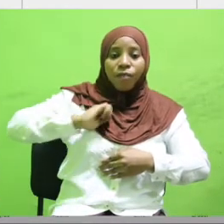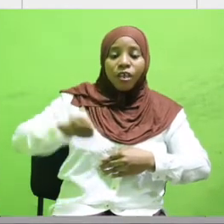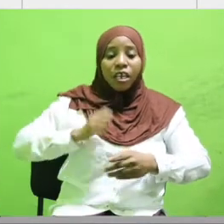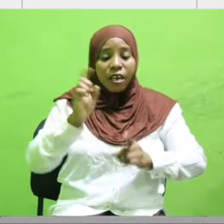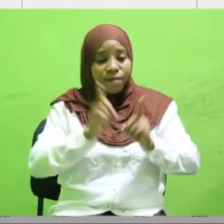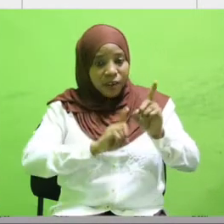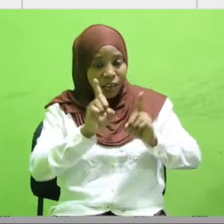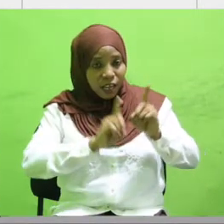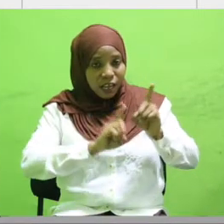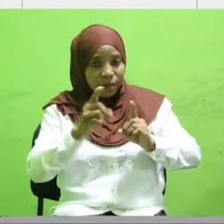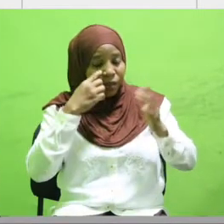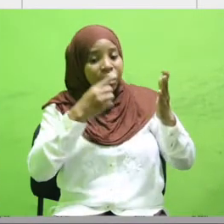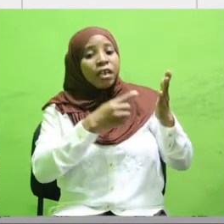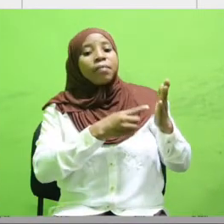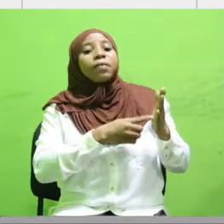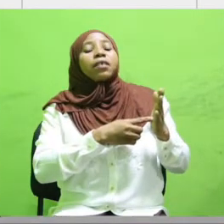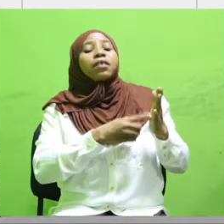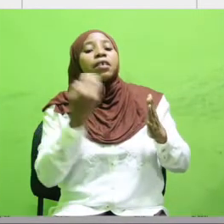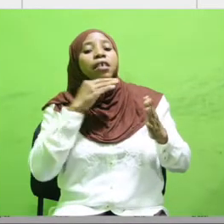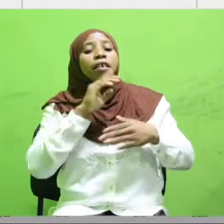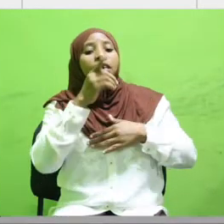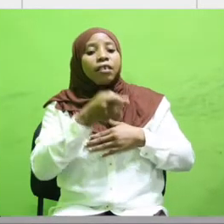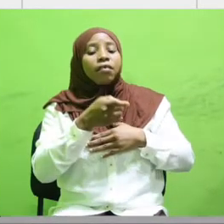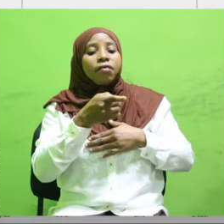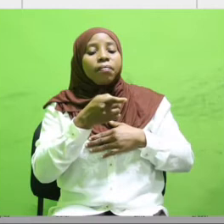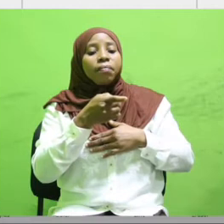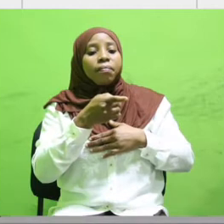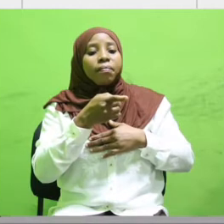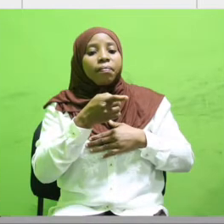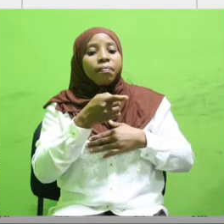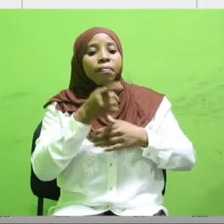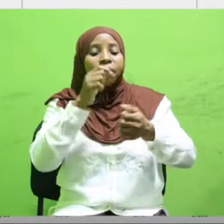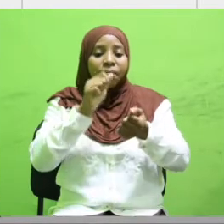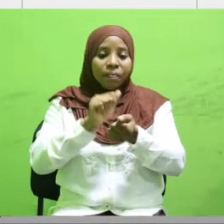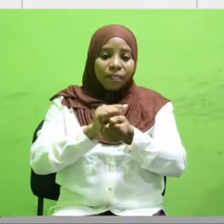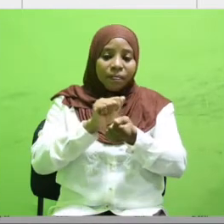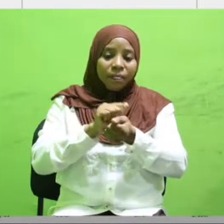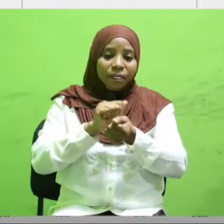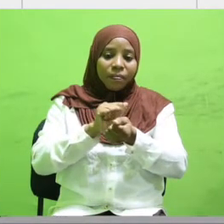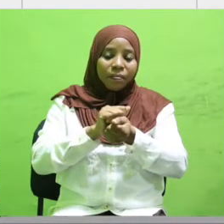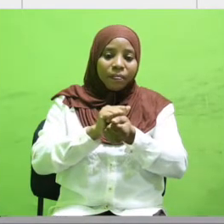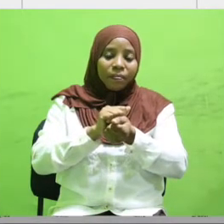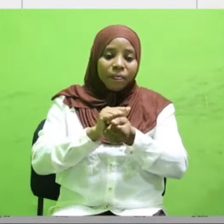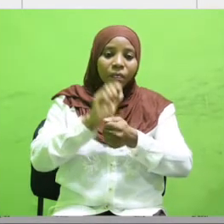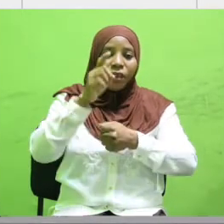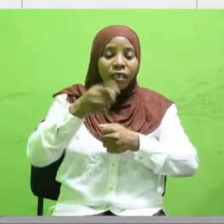fungi, mention the characteristics, and also mention an example from each. It can be one example, it can be